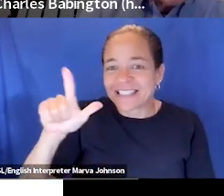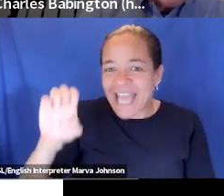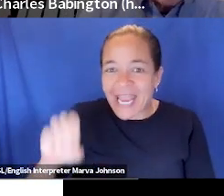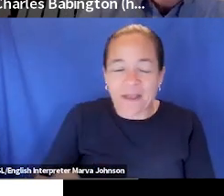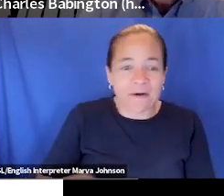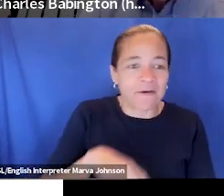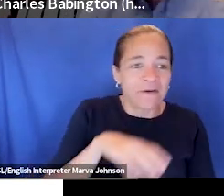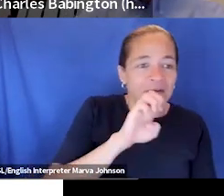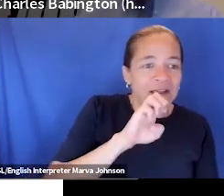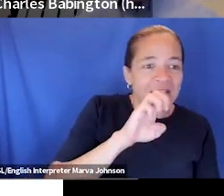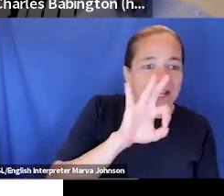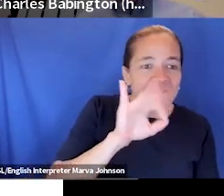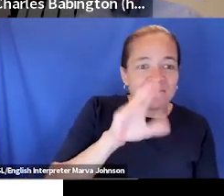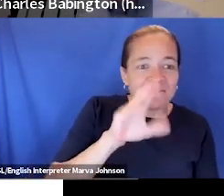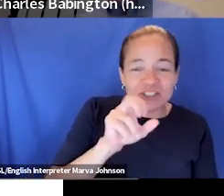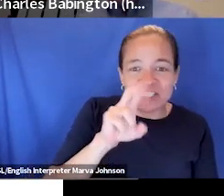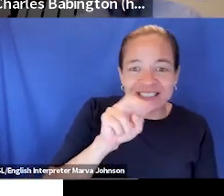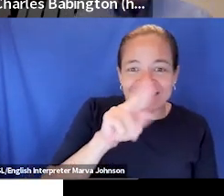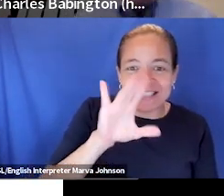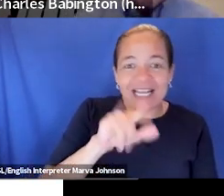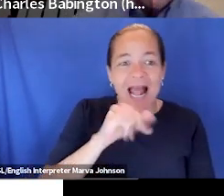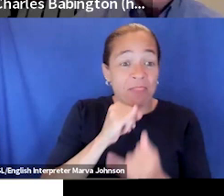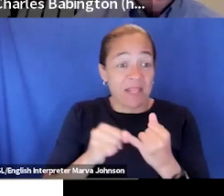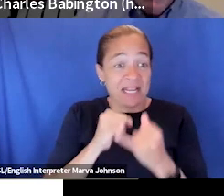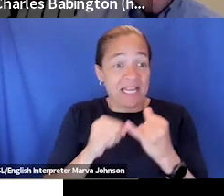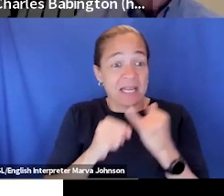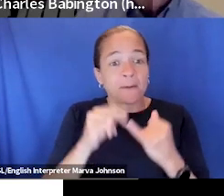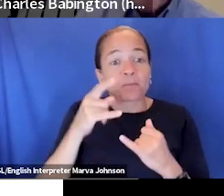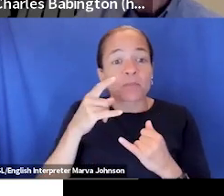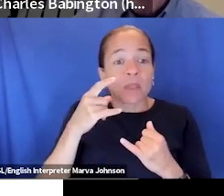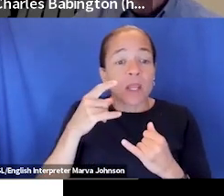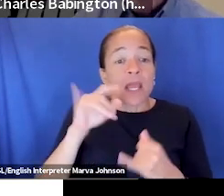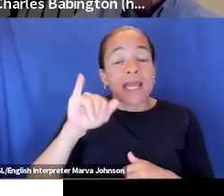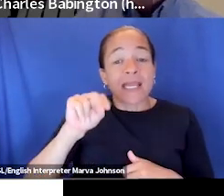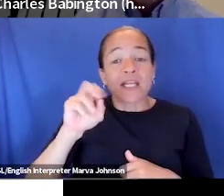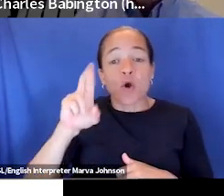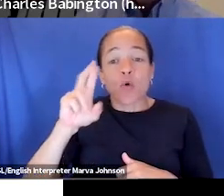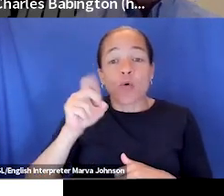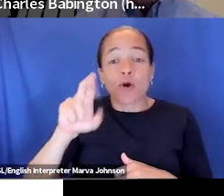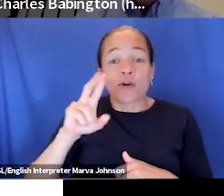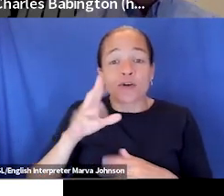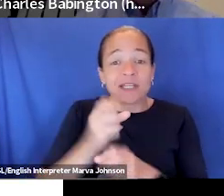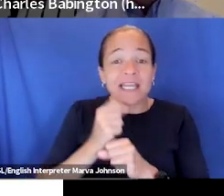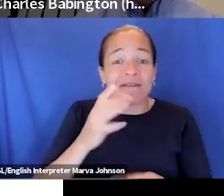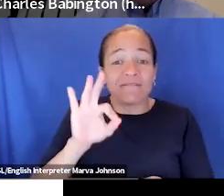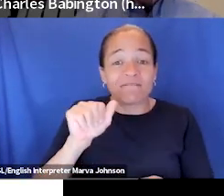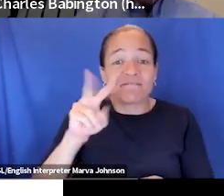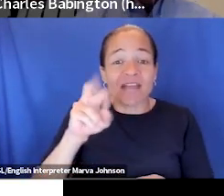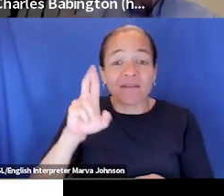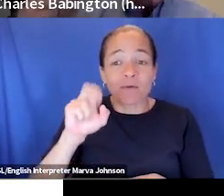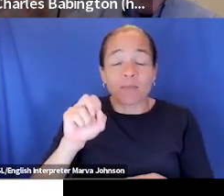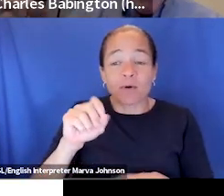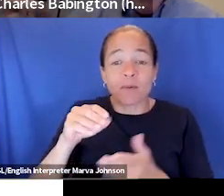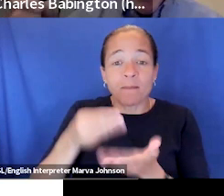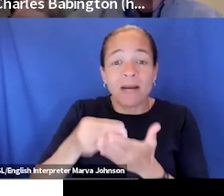commercial value optimize. I love the very end of this. In order to receive favorable reimbursement from payers, what they mean